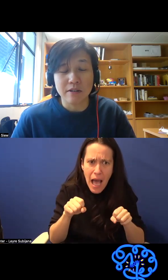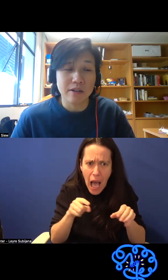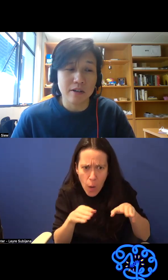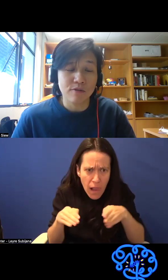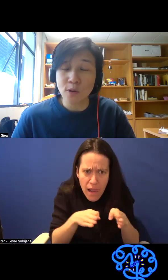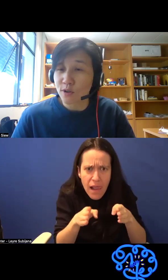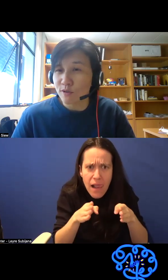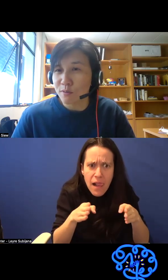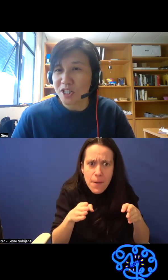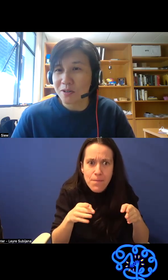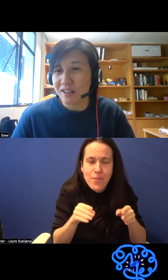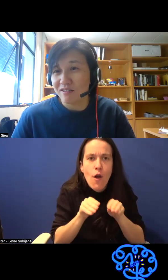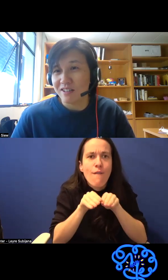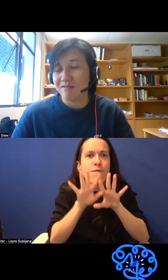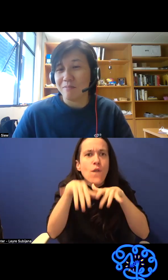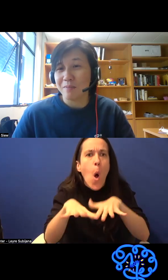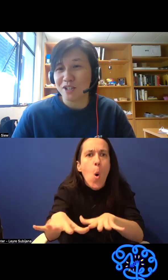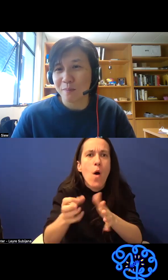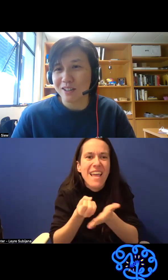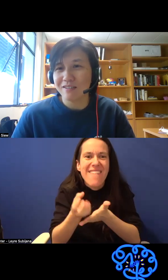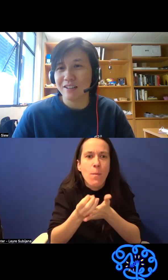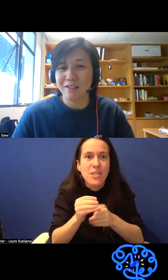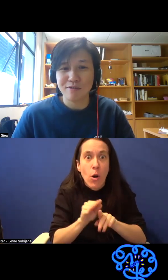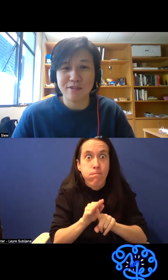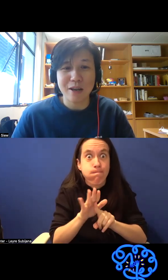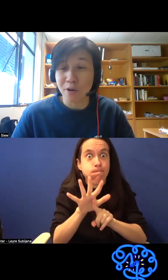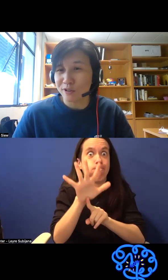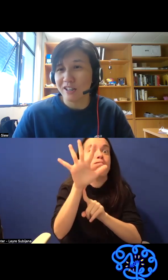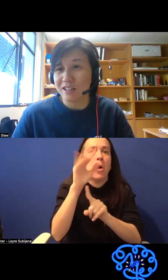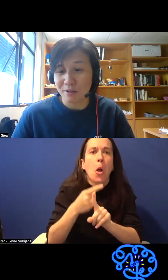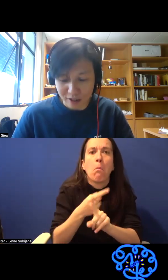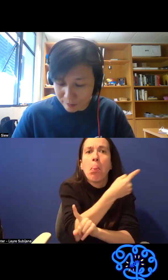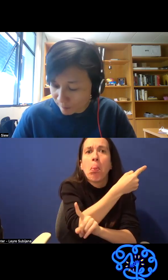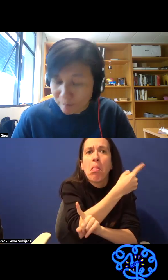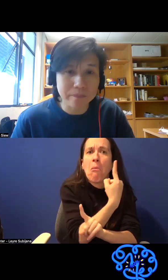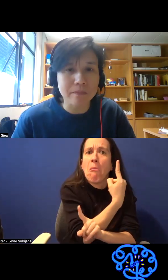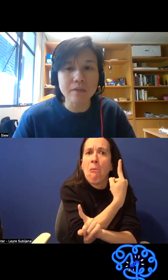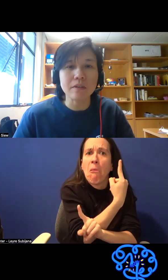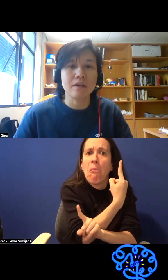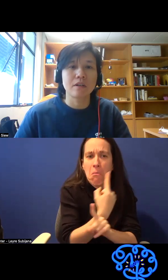where flows of information can become disrupted, right, if that bottleneck is affected.